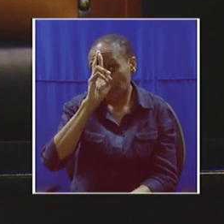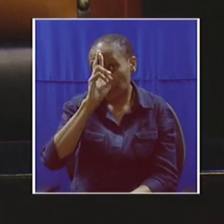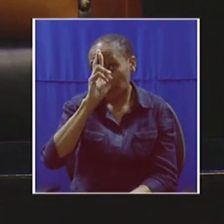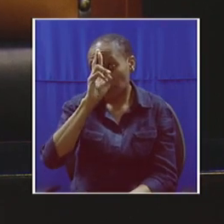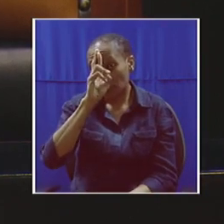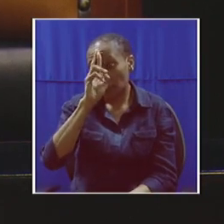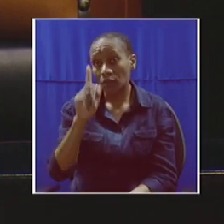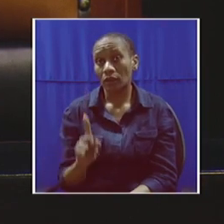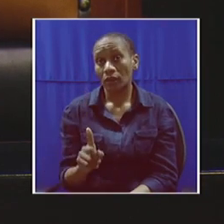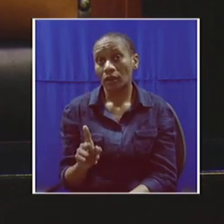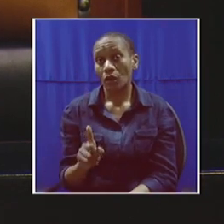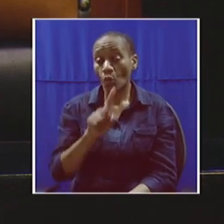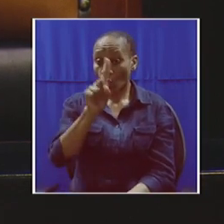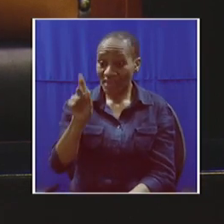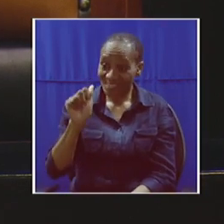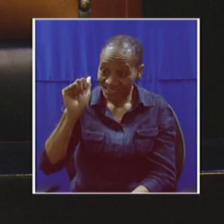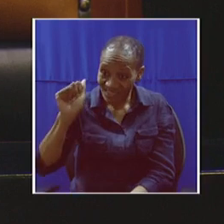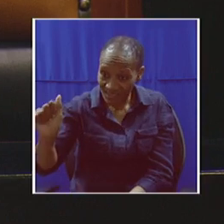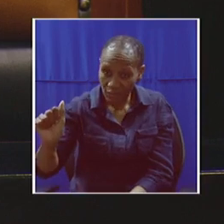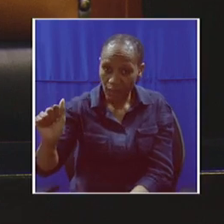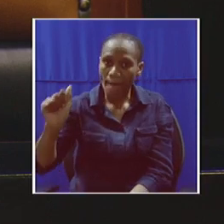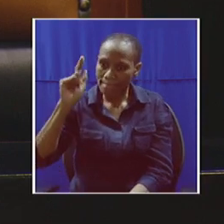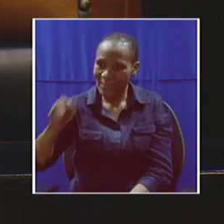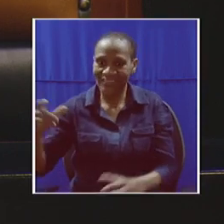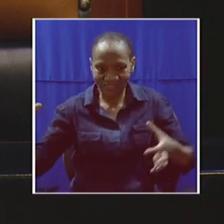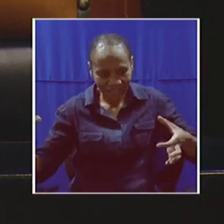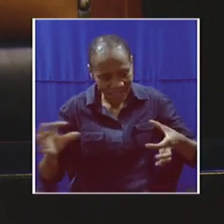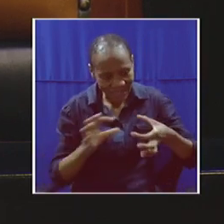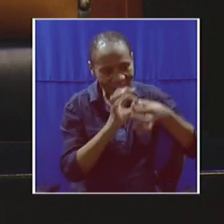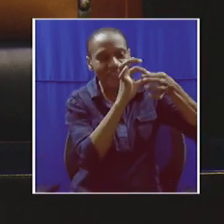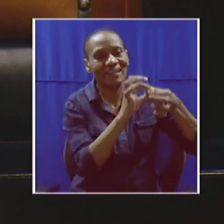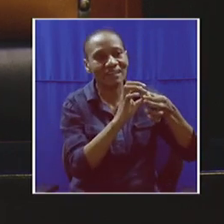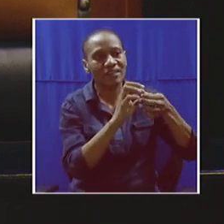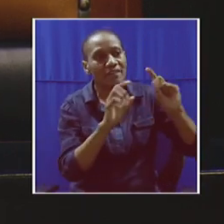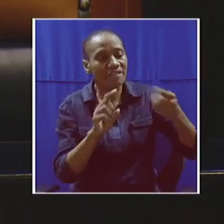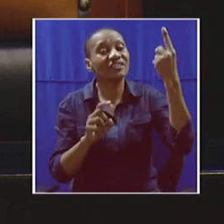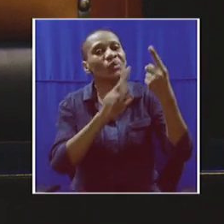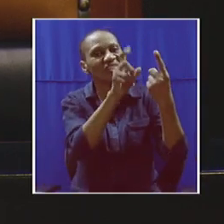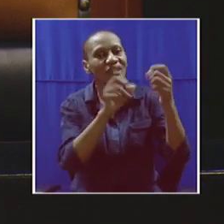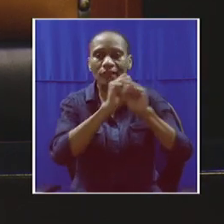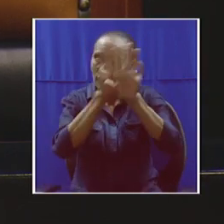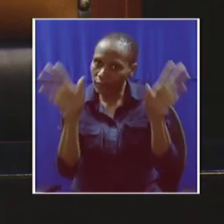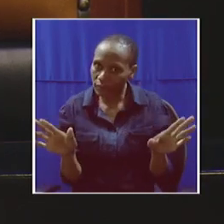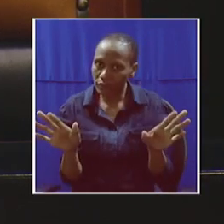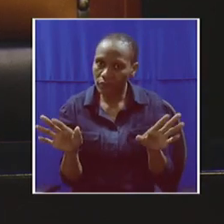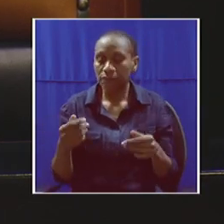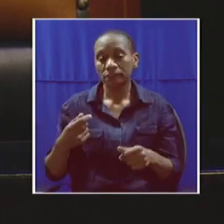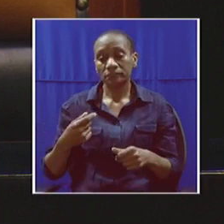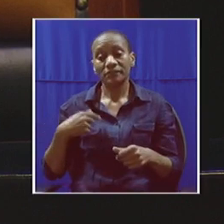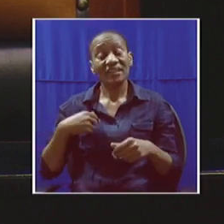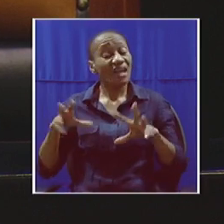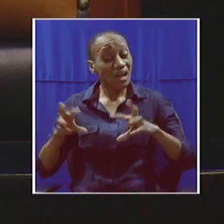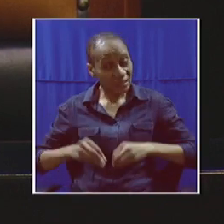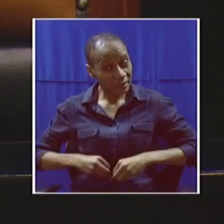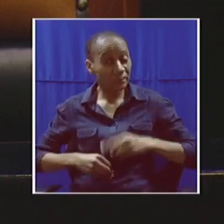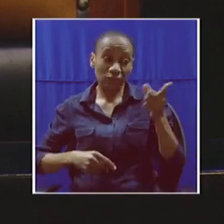keep in mind that your questions must be clearly linked to the original question that is there I've allowed the situation for